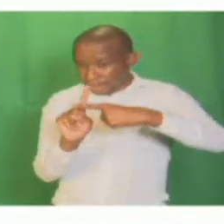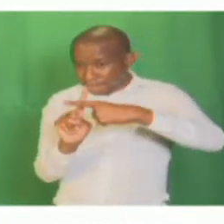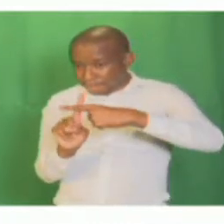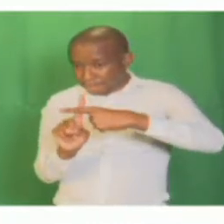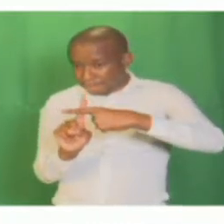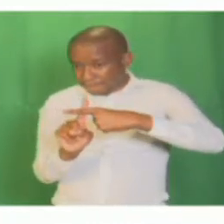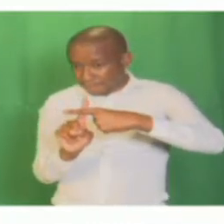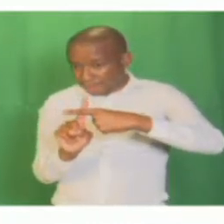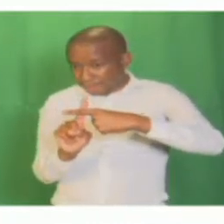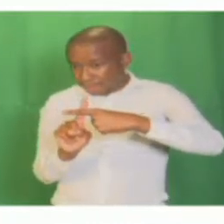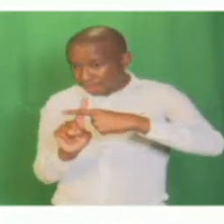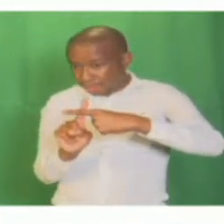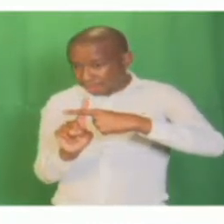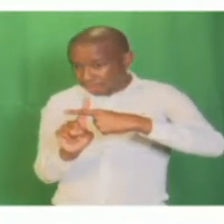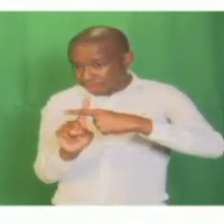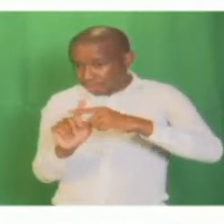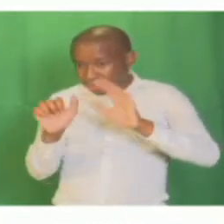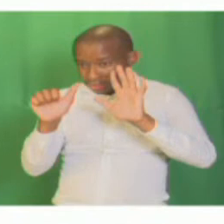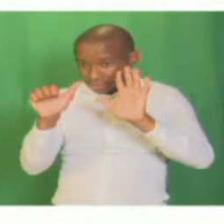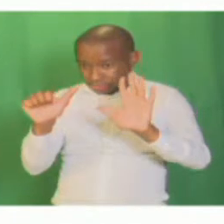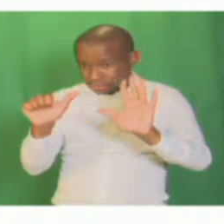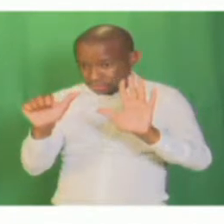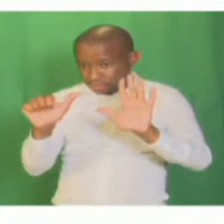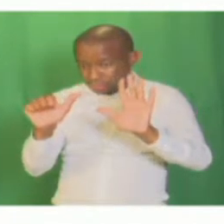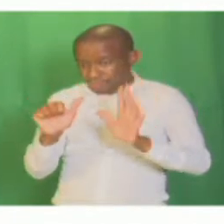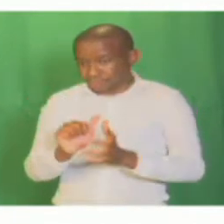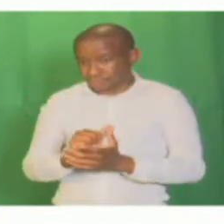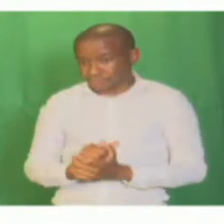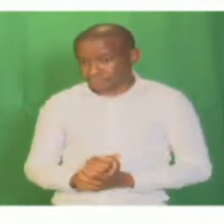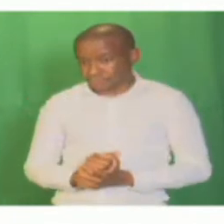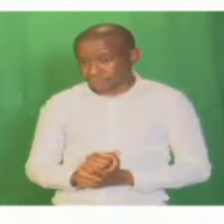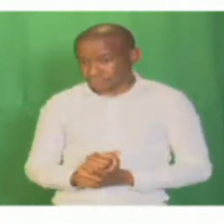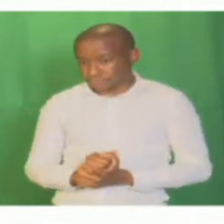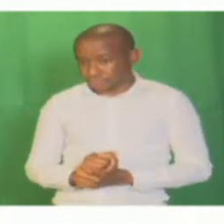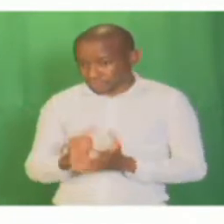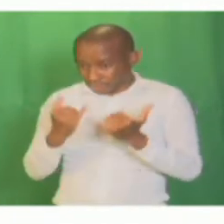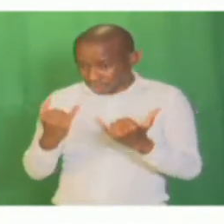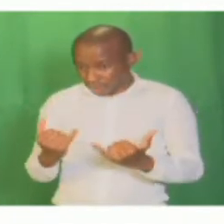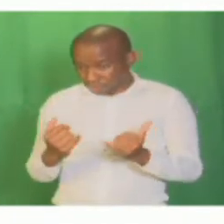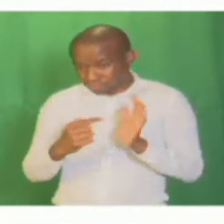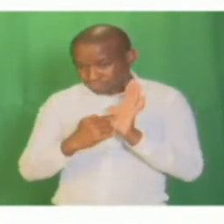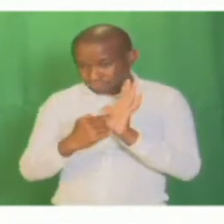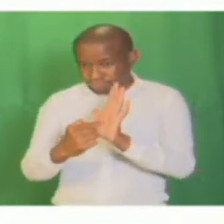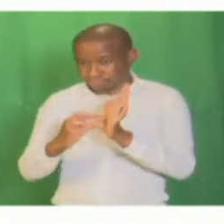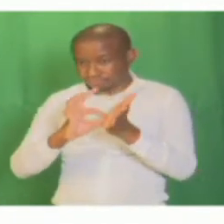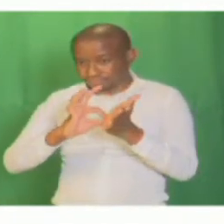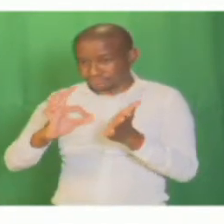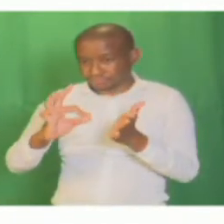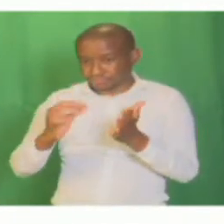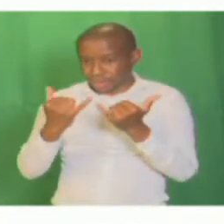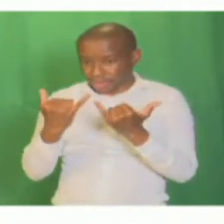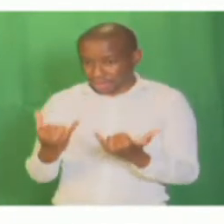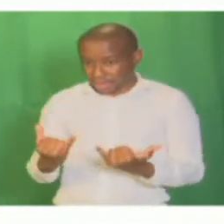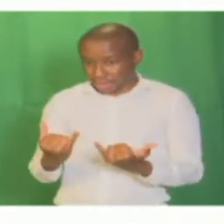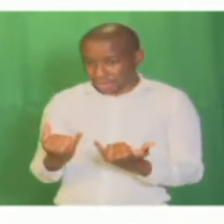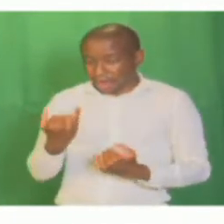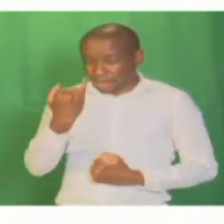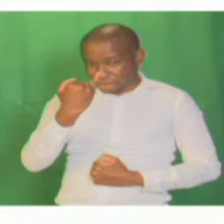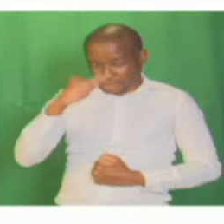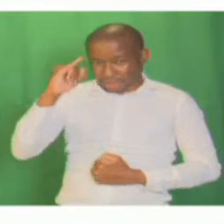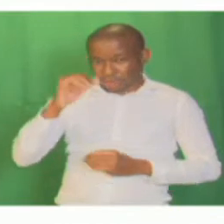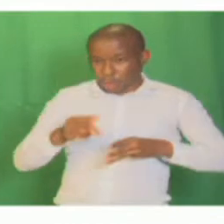plus 6. Let us make it clear like this. This is the first